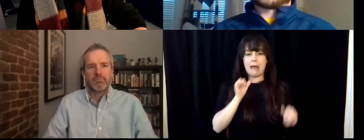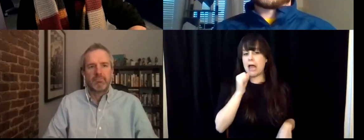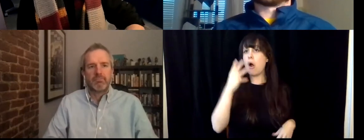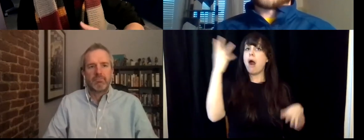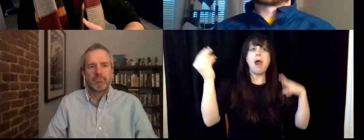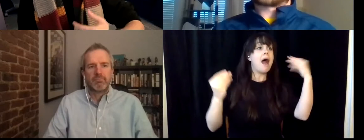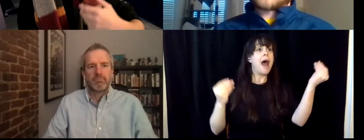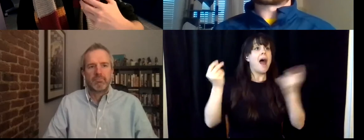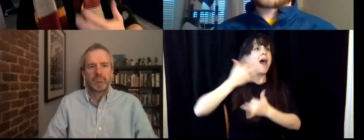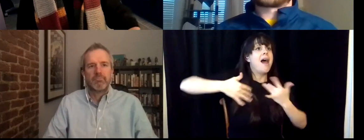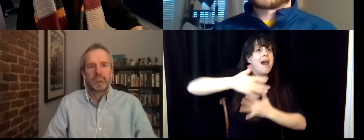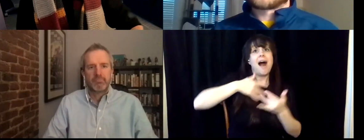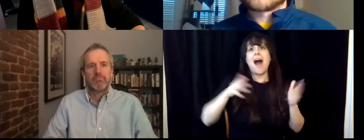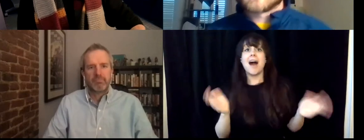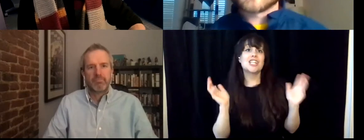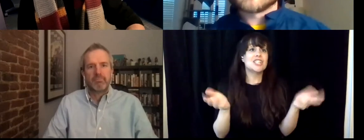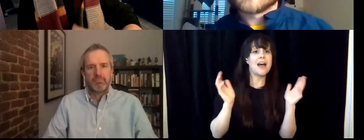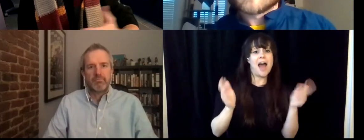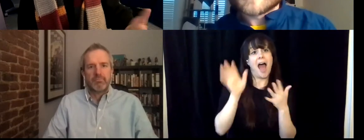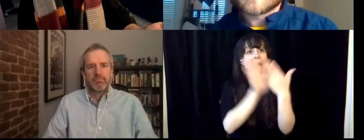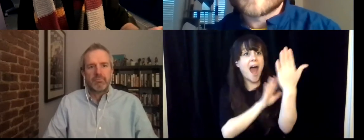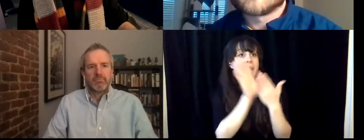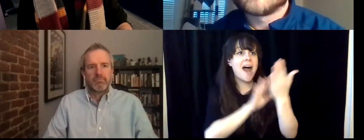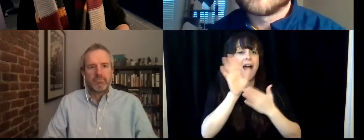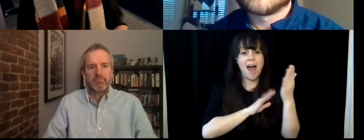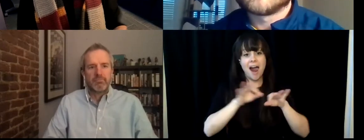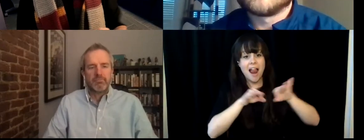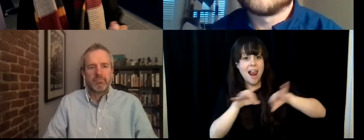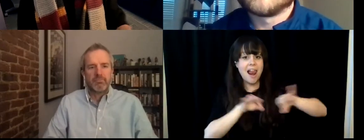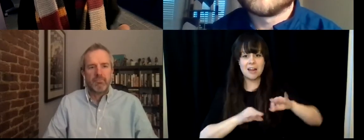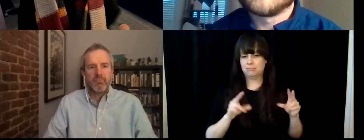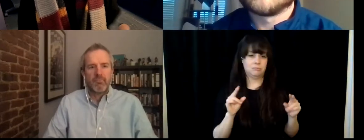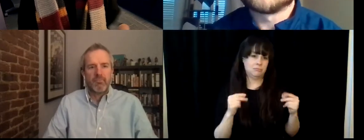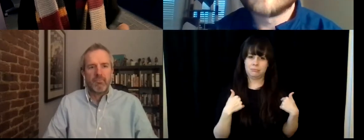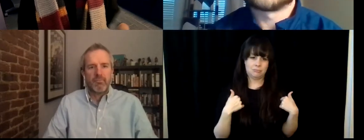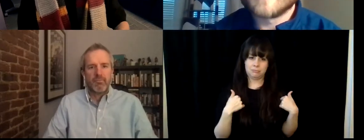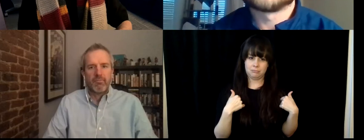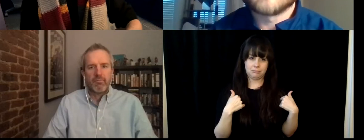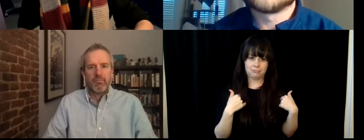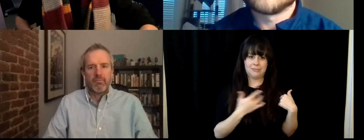outgoing and just in somebody's face and telling them everything and being excited.